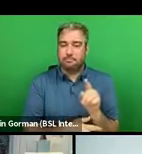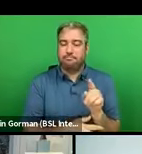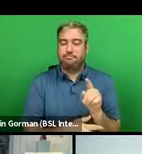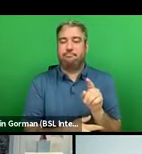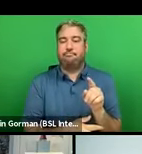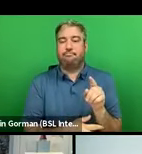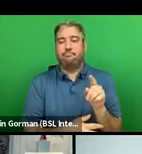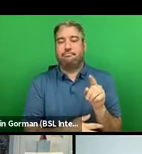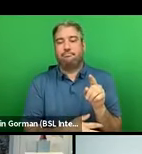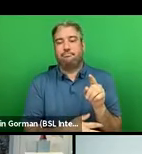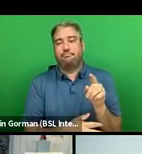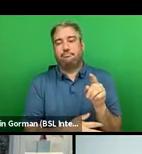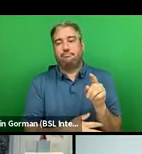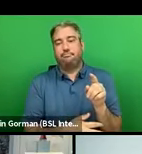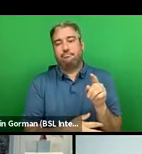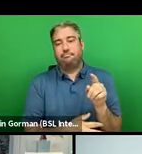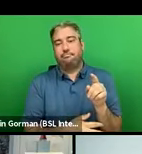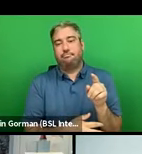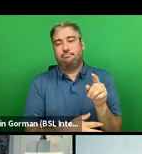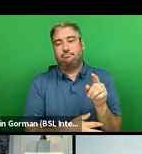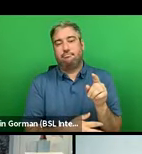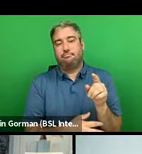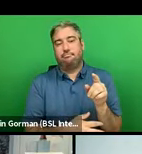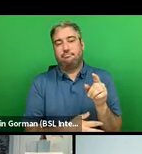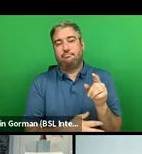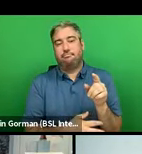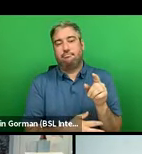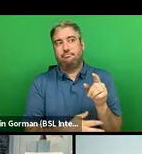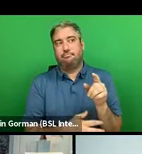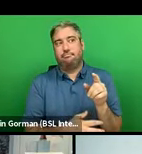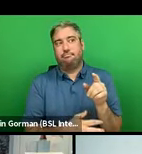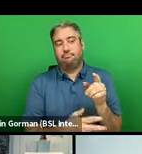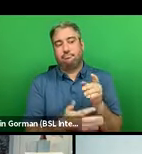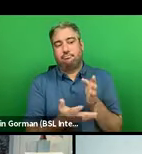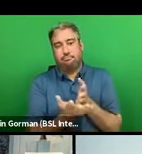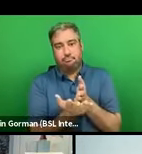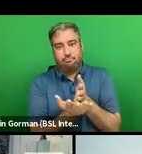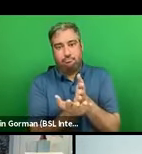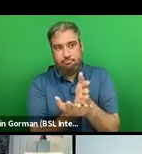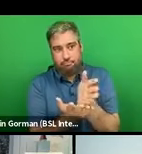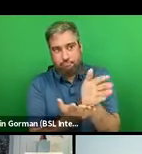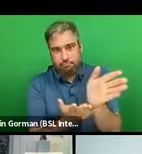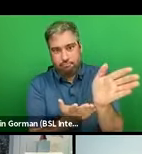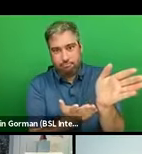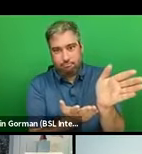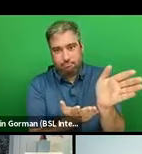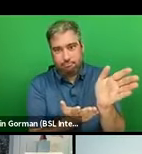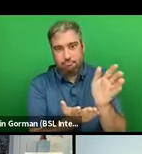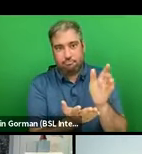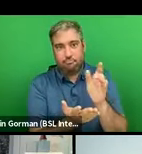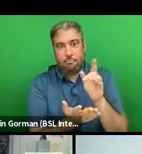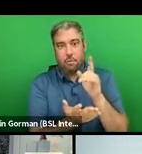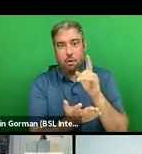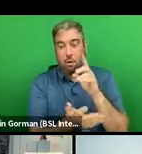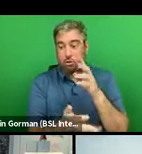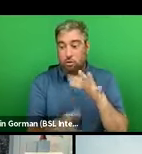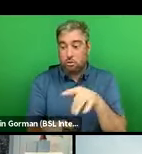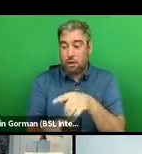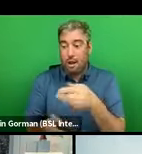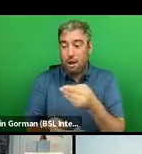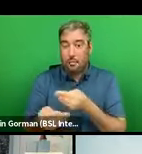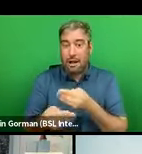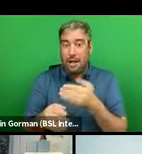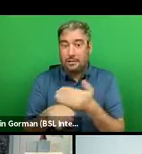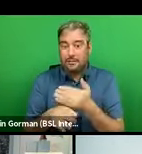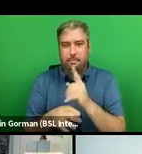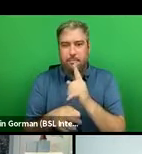kind of direction, looking not only at economic activities but also at the intersection between different cultures and institutions,